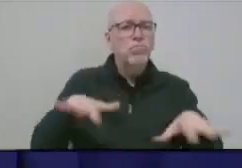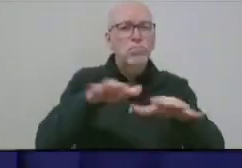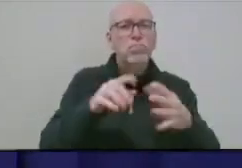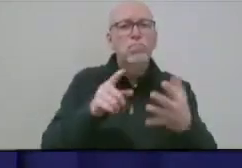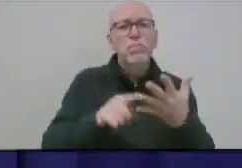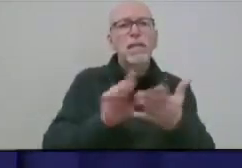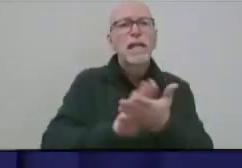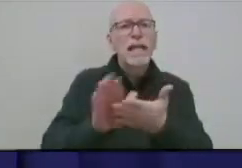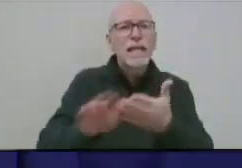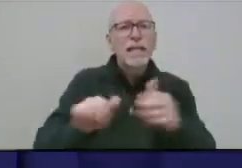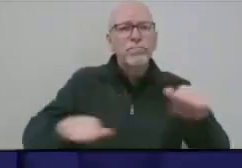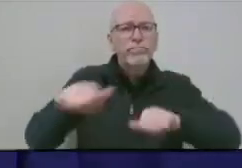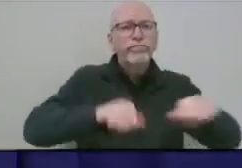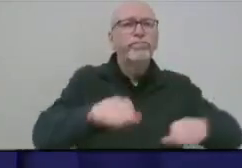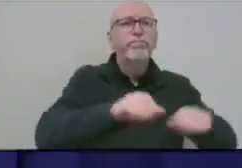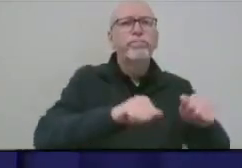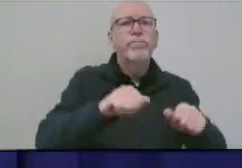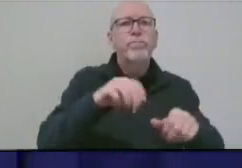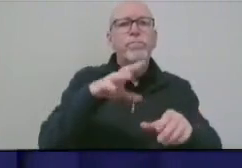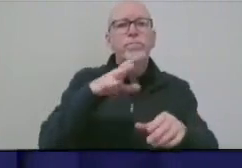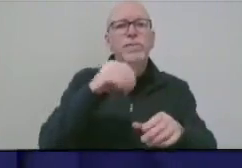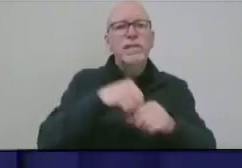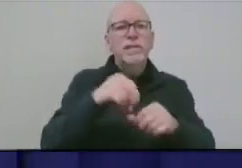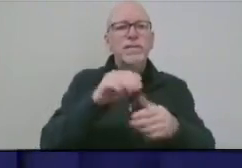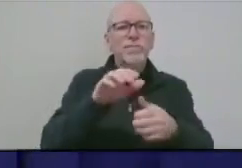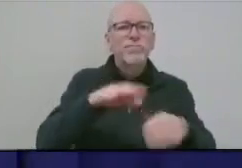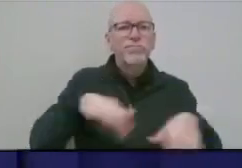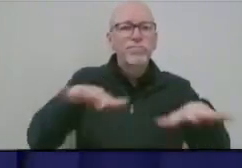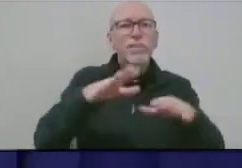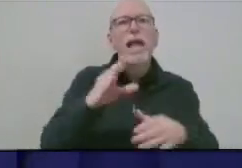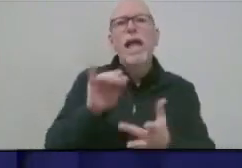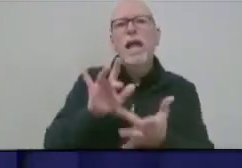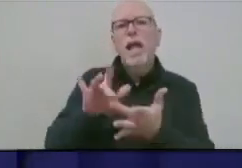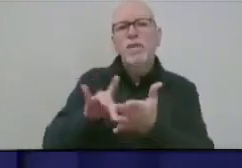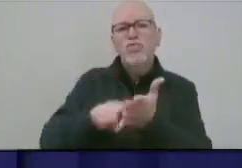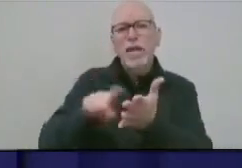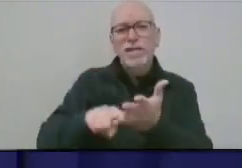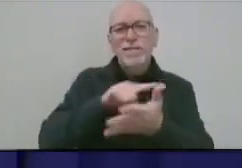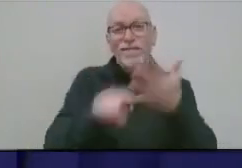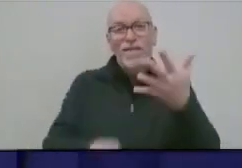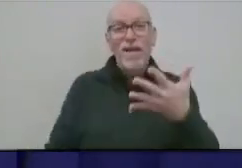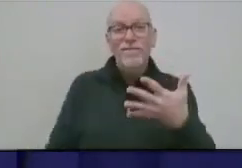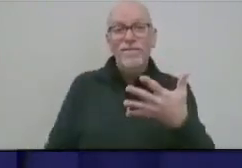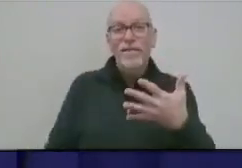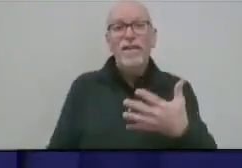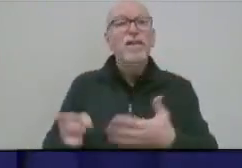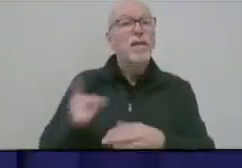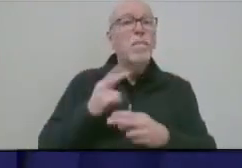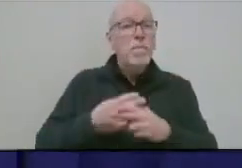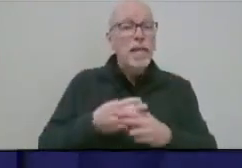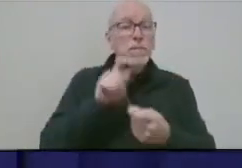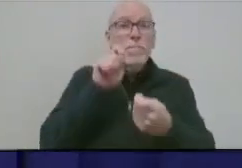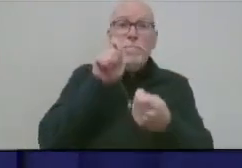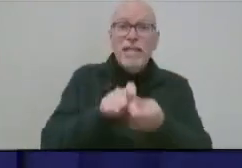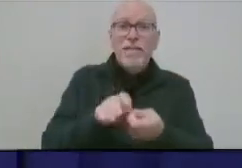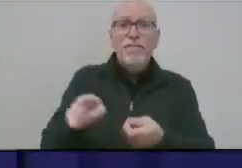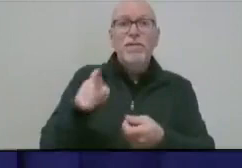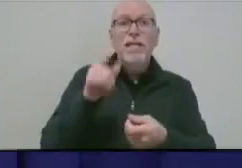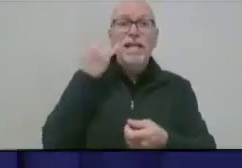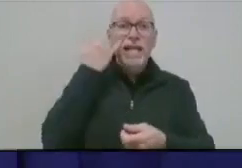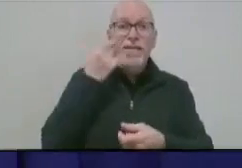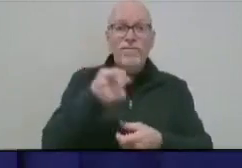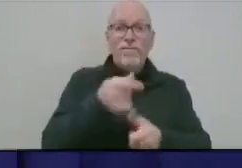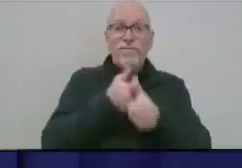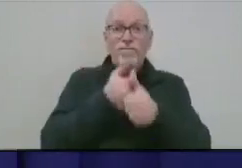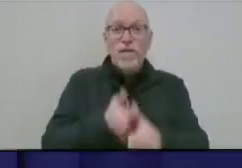cleaning certain surfaces, and contact tracing. And they mentioned very specifically that especially if you're